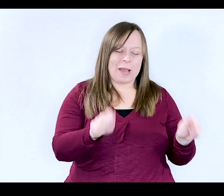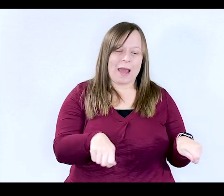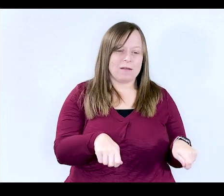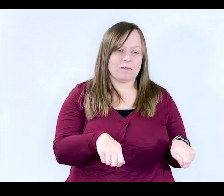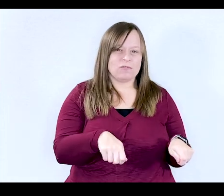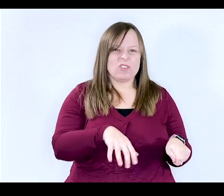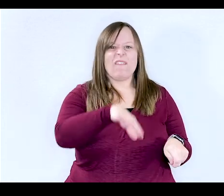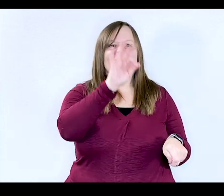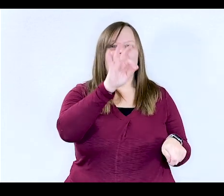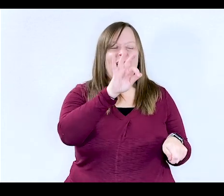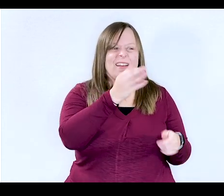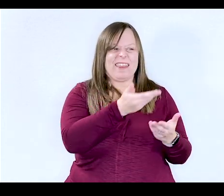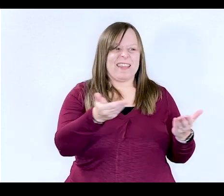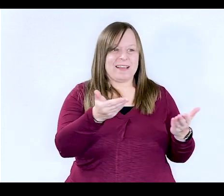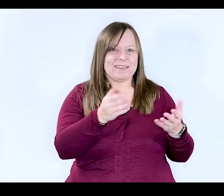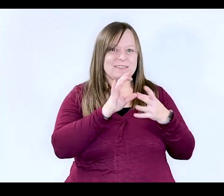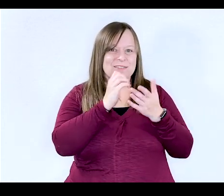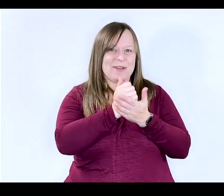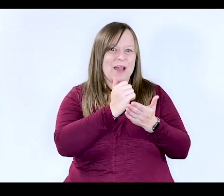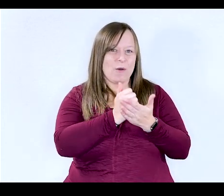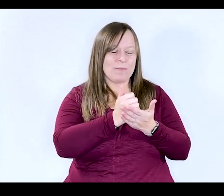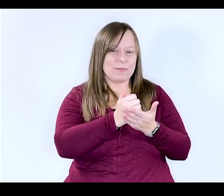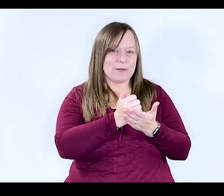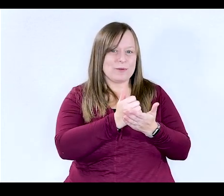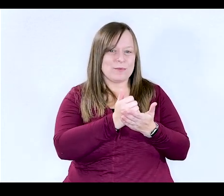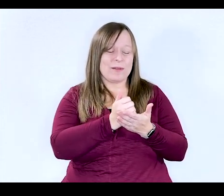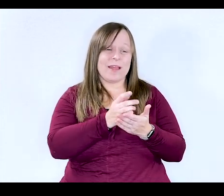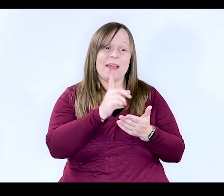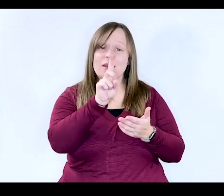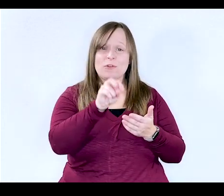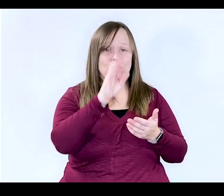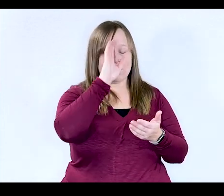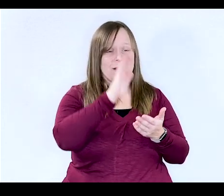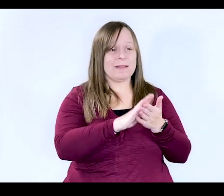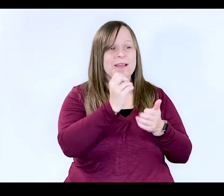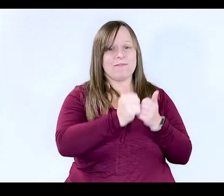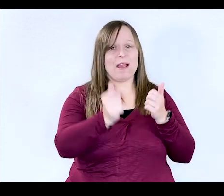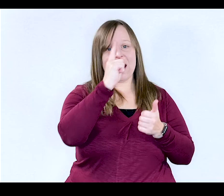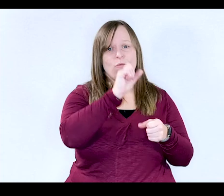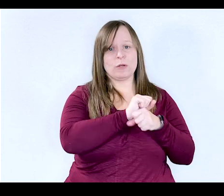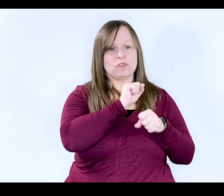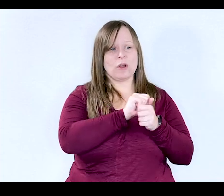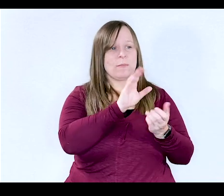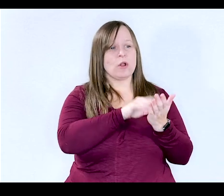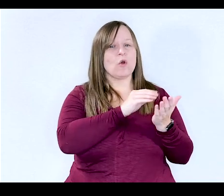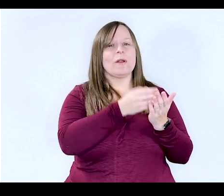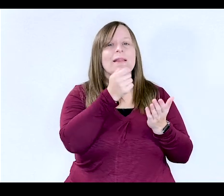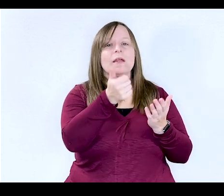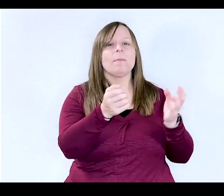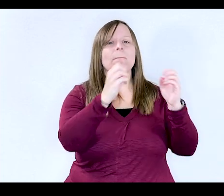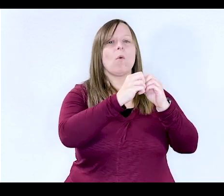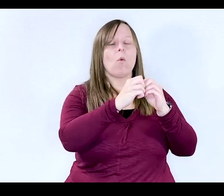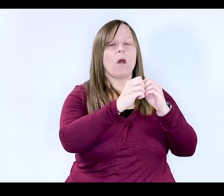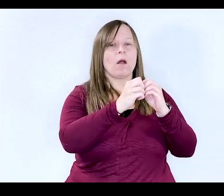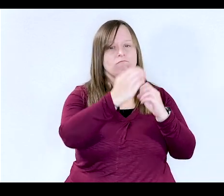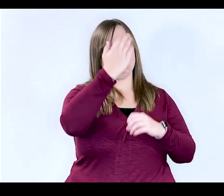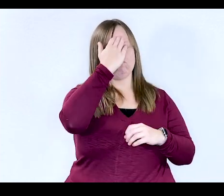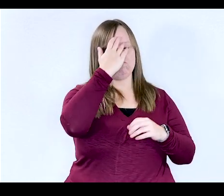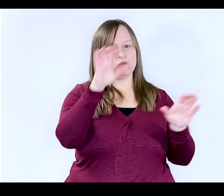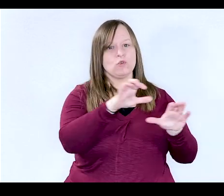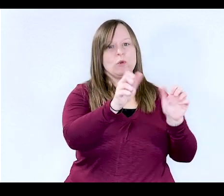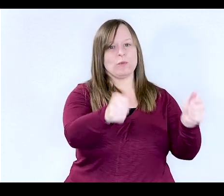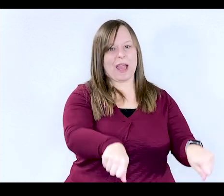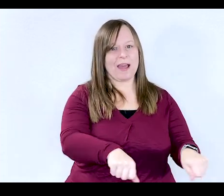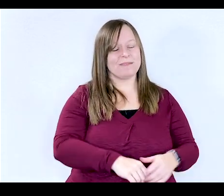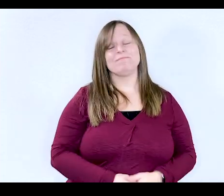have. You just need to find some tools to work with. And I really do believe that it's everybody's job to learn a little bit more and to do what